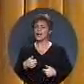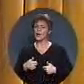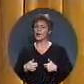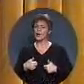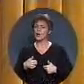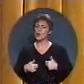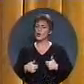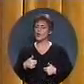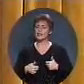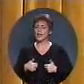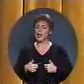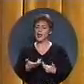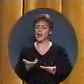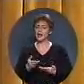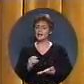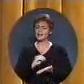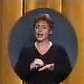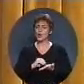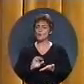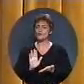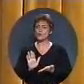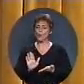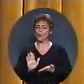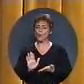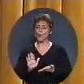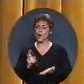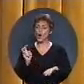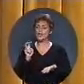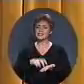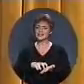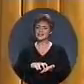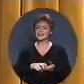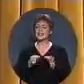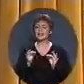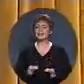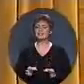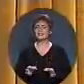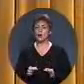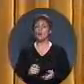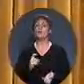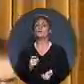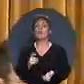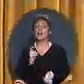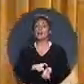which cabinet colleague signed off on this decision, and when was that decision made? Now is the time to come clean.